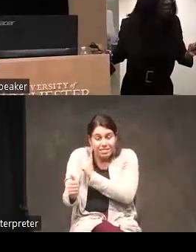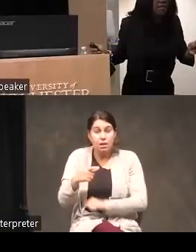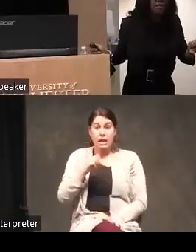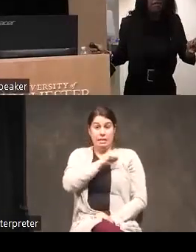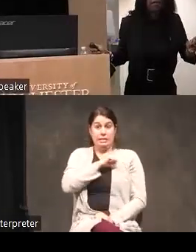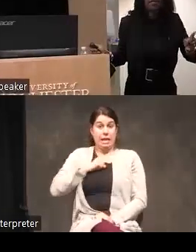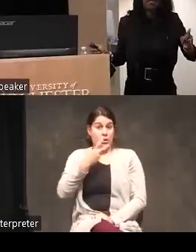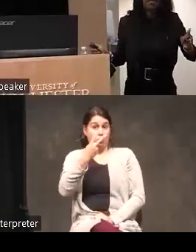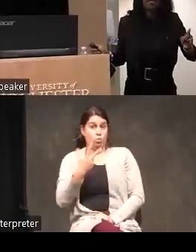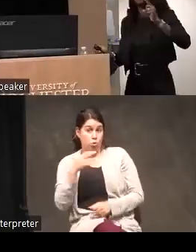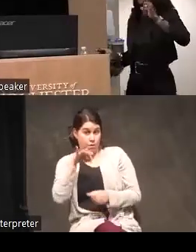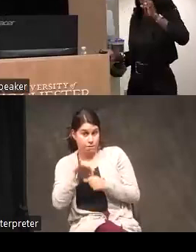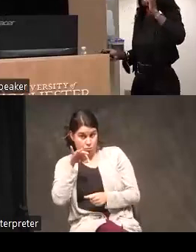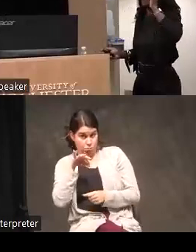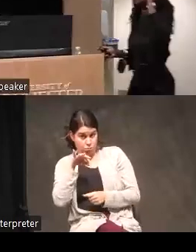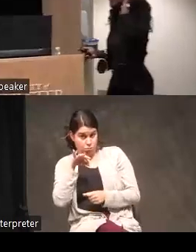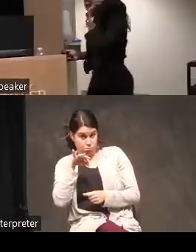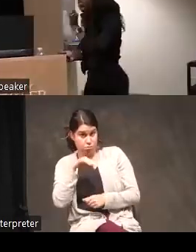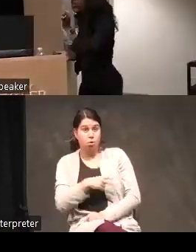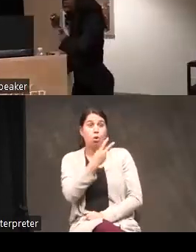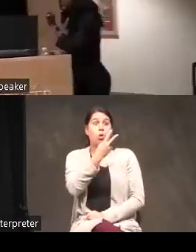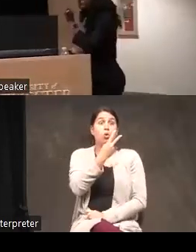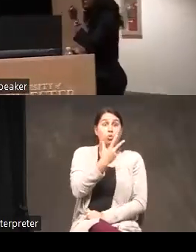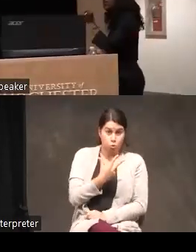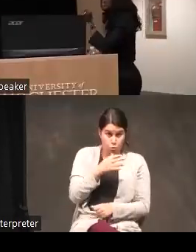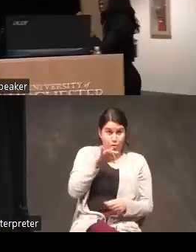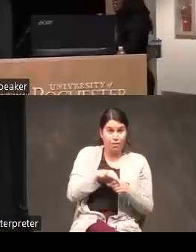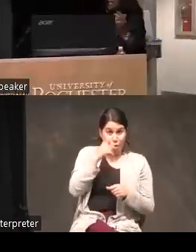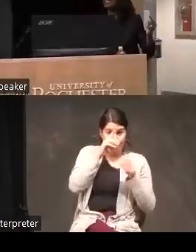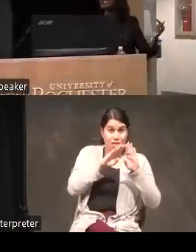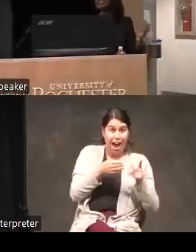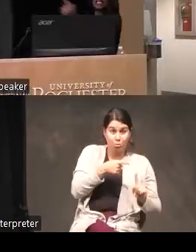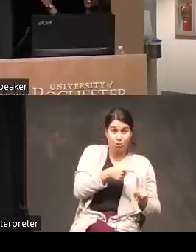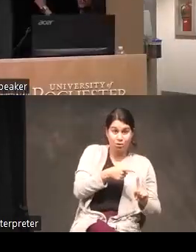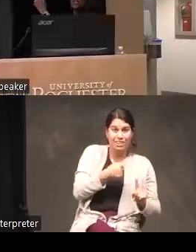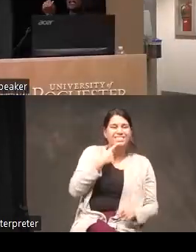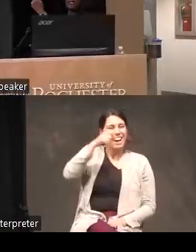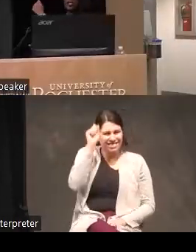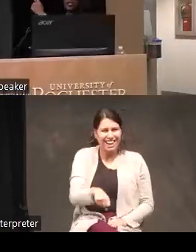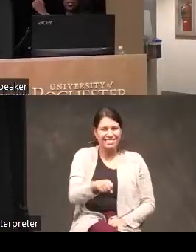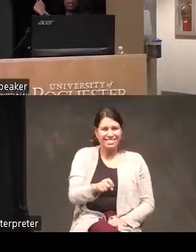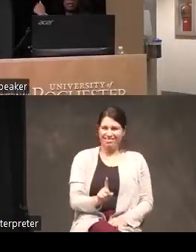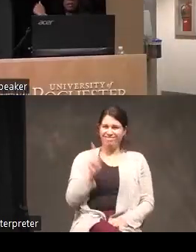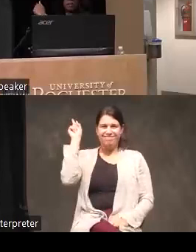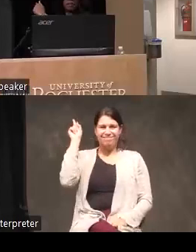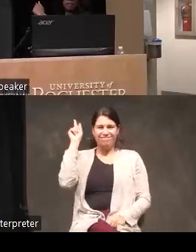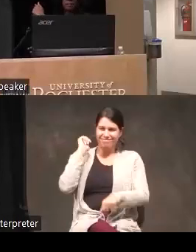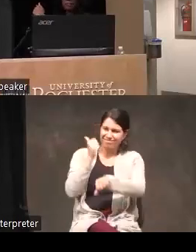the Senate, in the United States Senate, and a 2/3 vote in the House said that this should be the constitutional